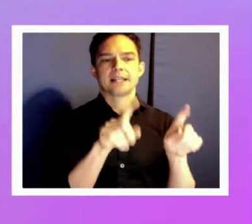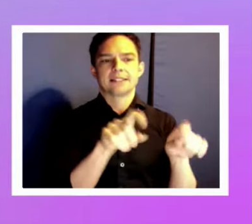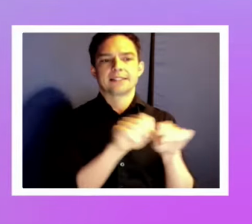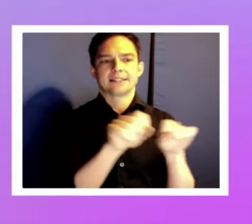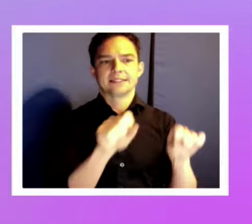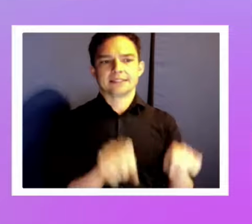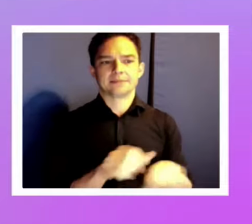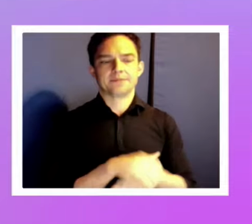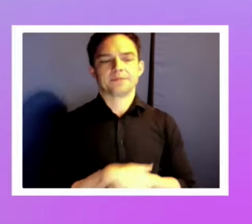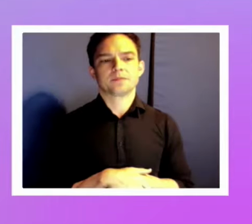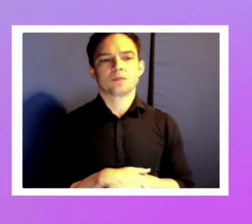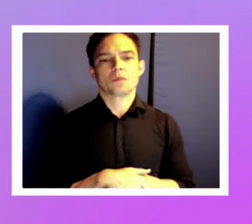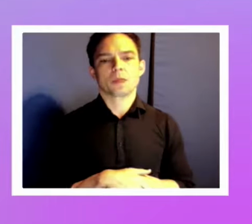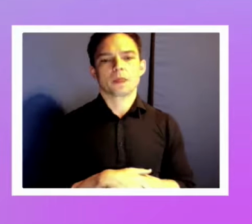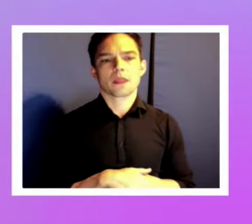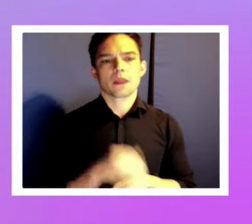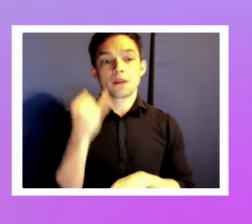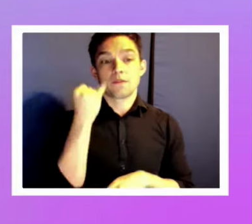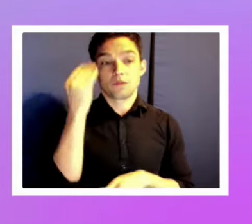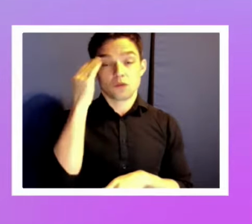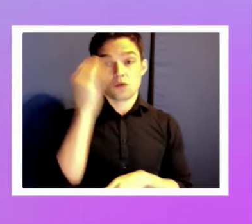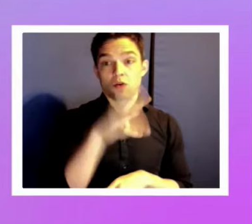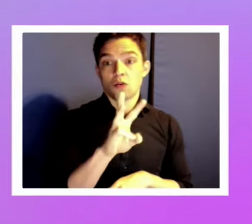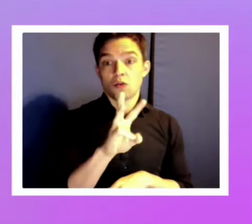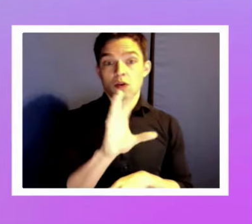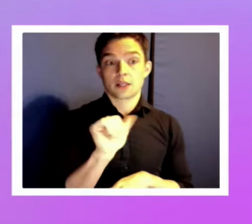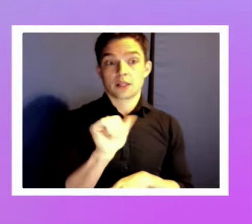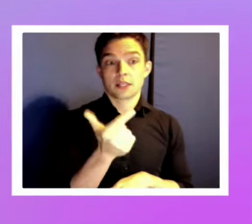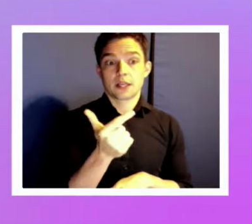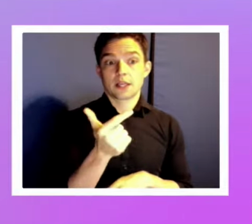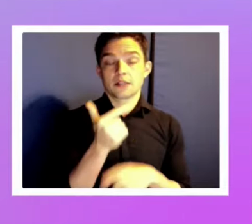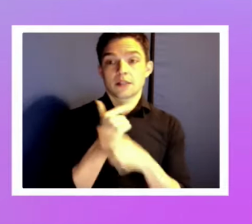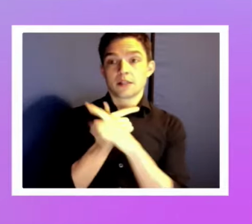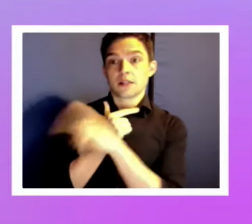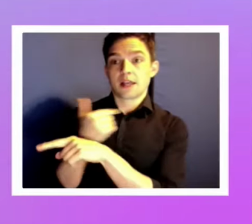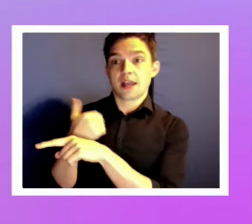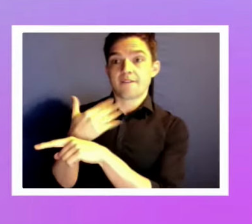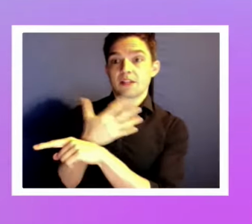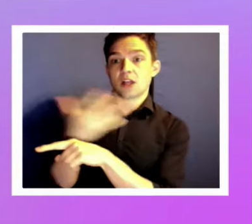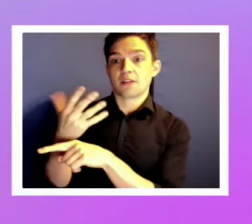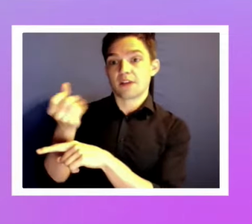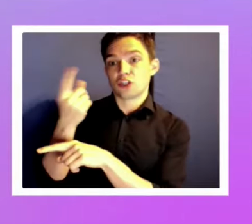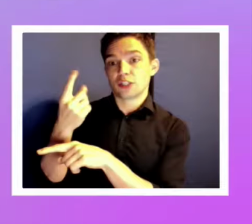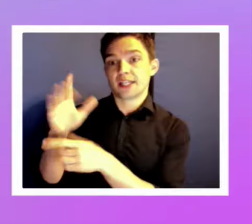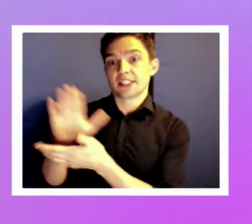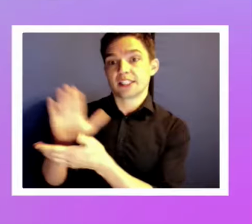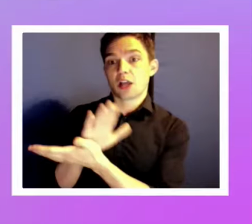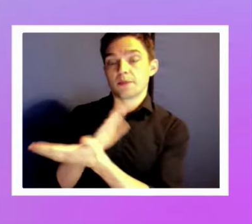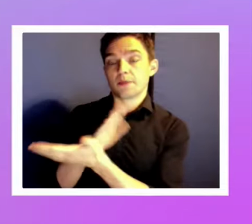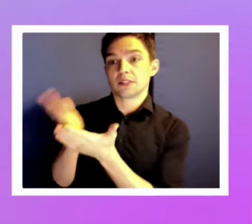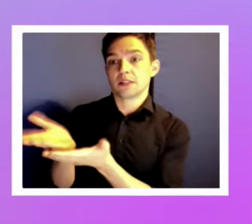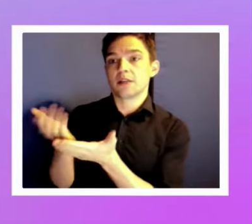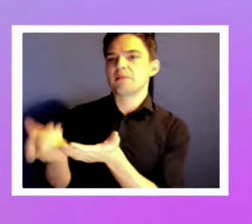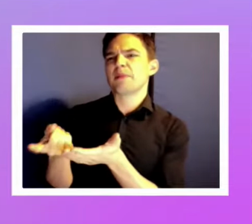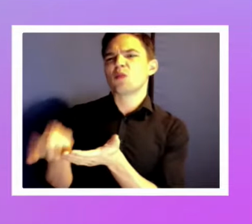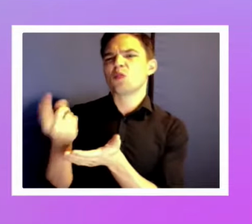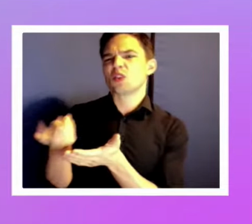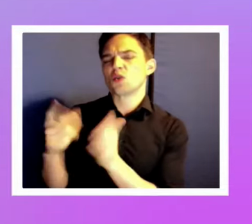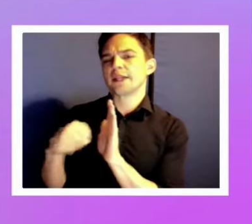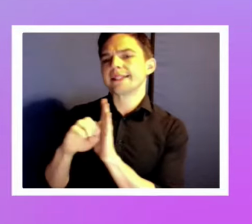If you'll know, WCAG has a lot of understanding documents which may have one or two